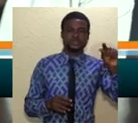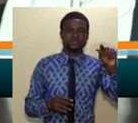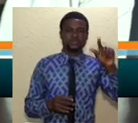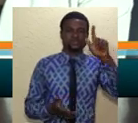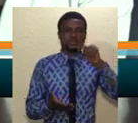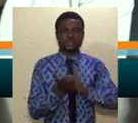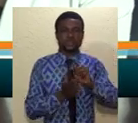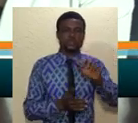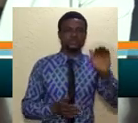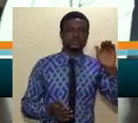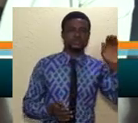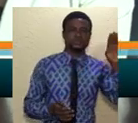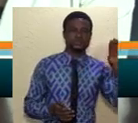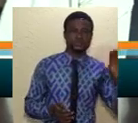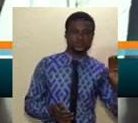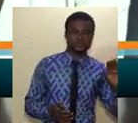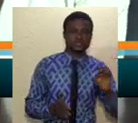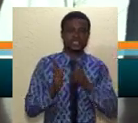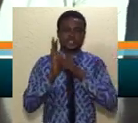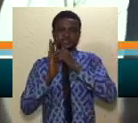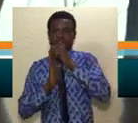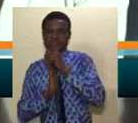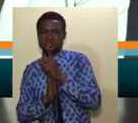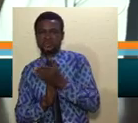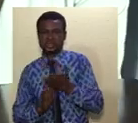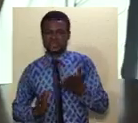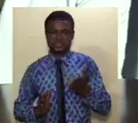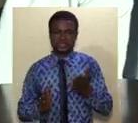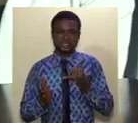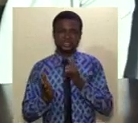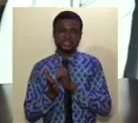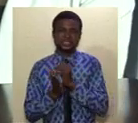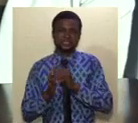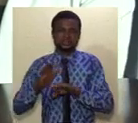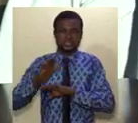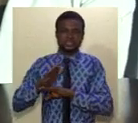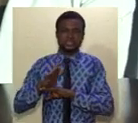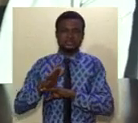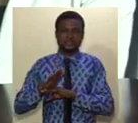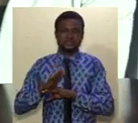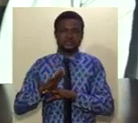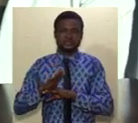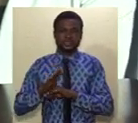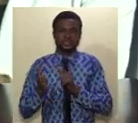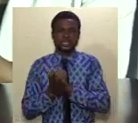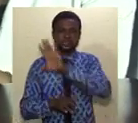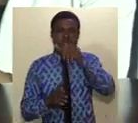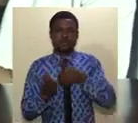2014, we developed the mandated reporting policy in Lagos, which basically mandates